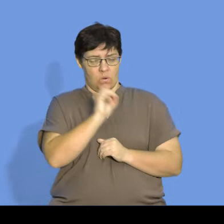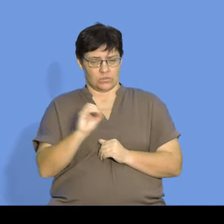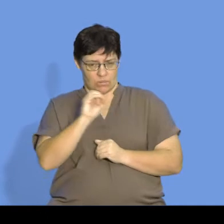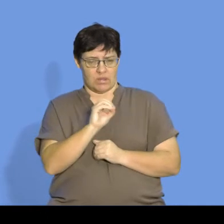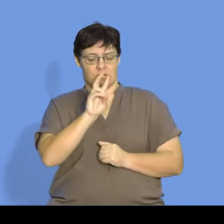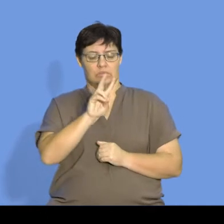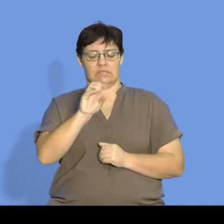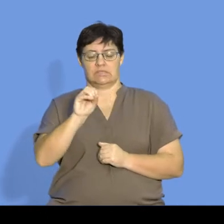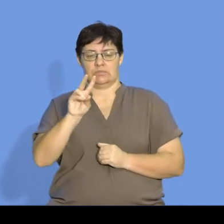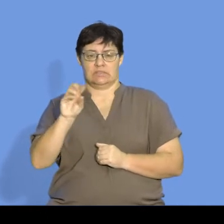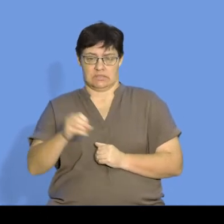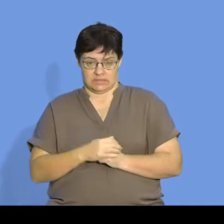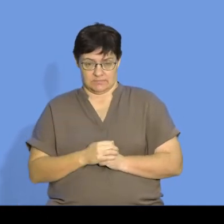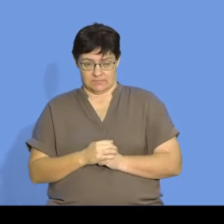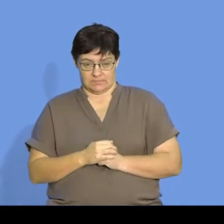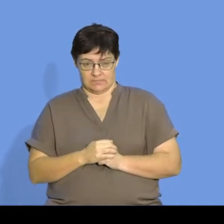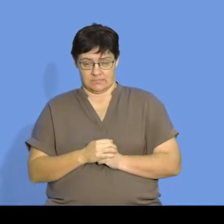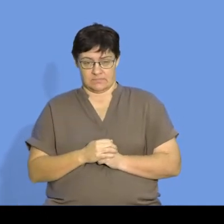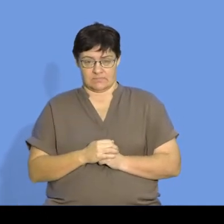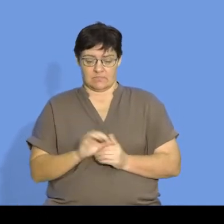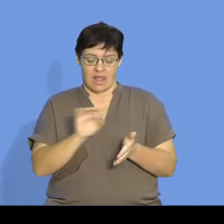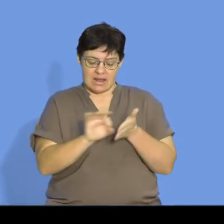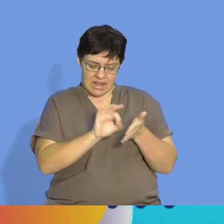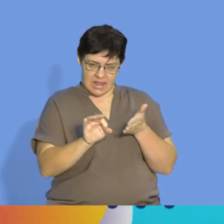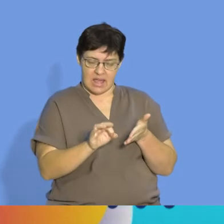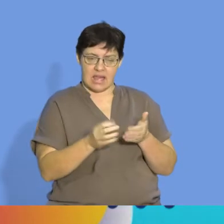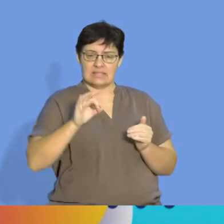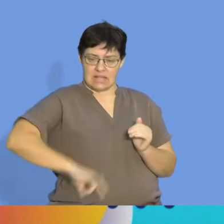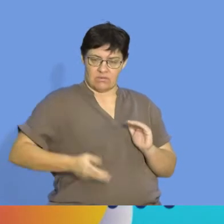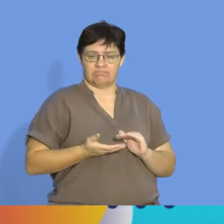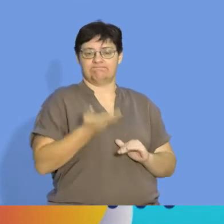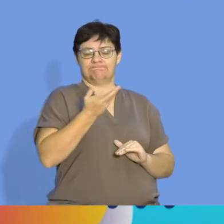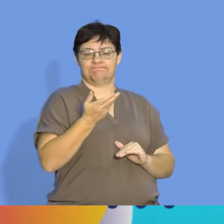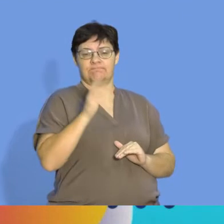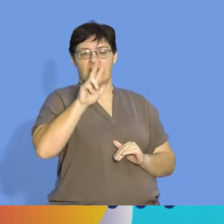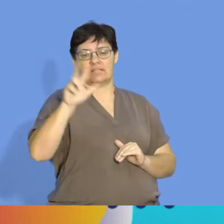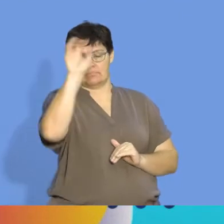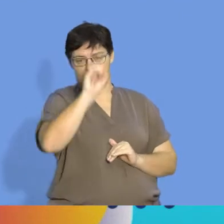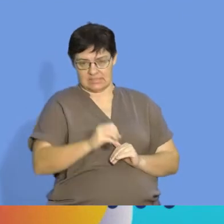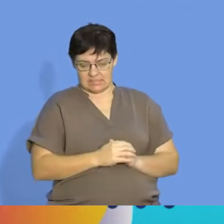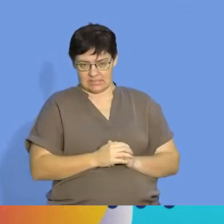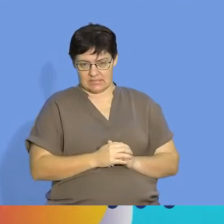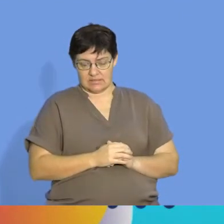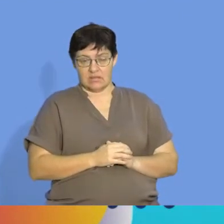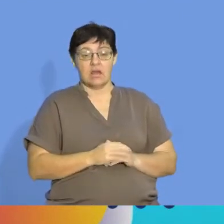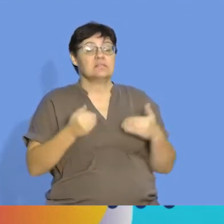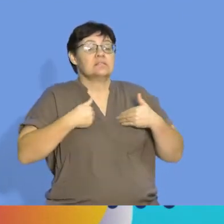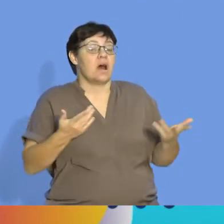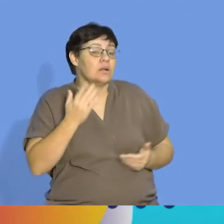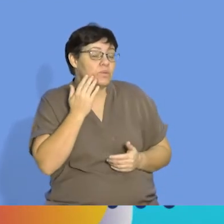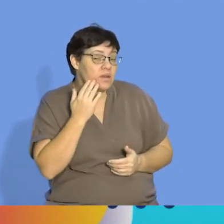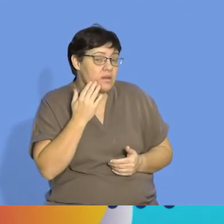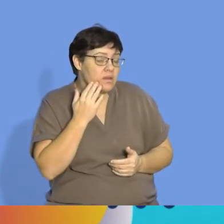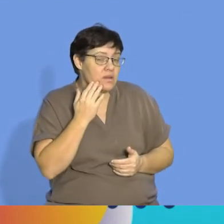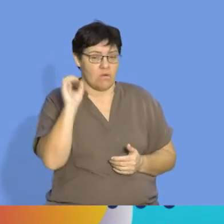in October 2020, right? So the cleaner's salary will be increased by 8% with